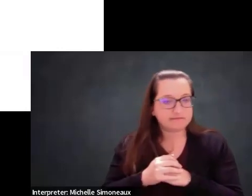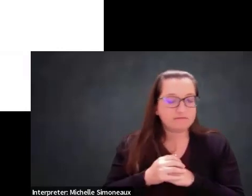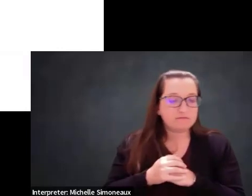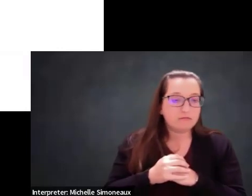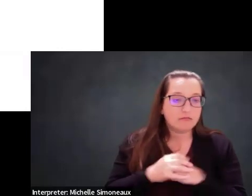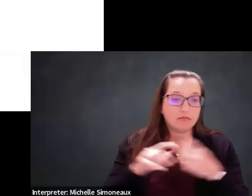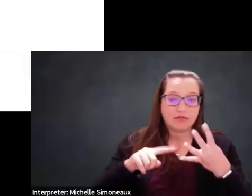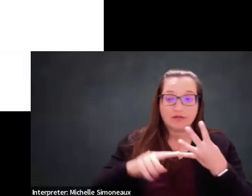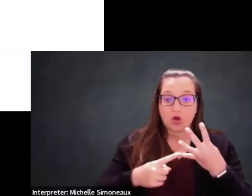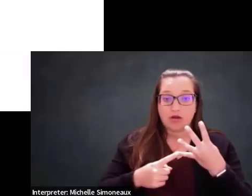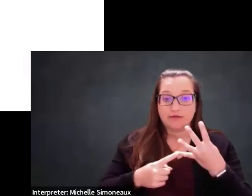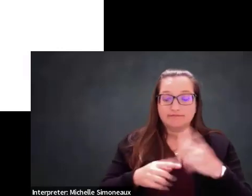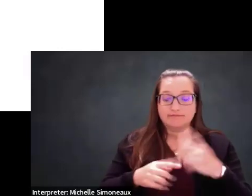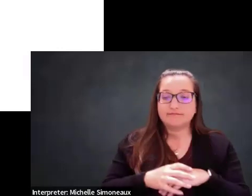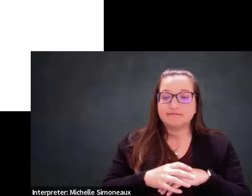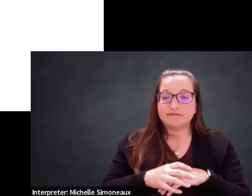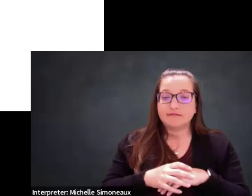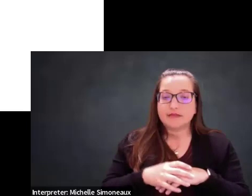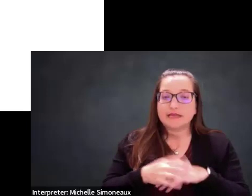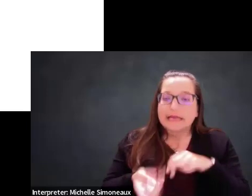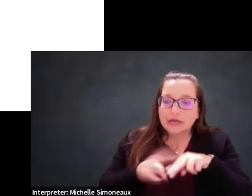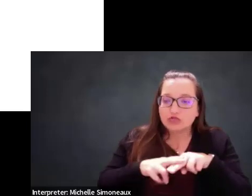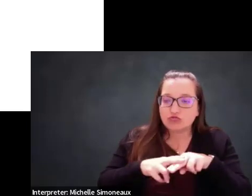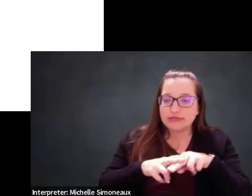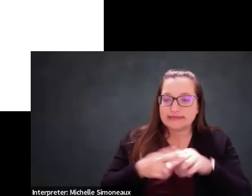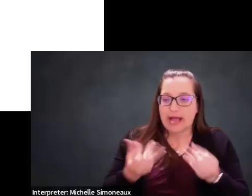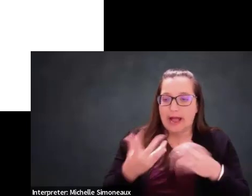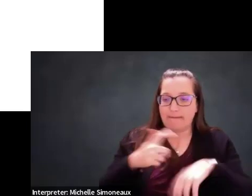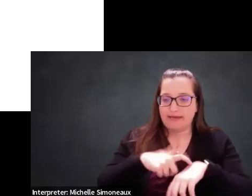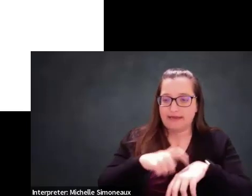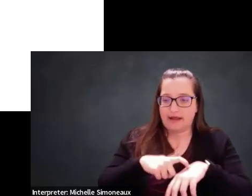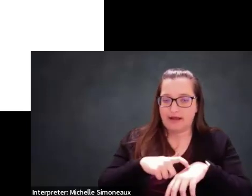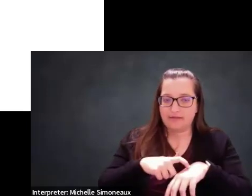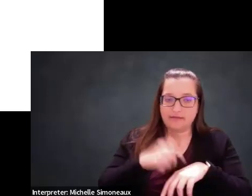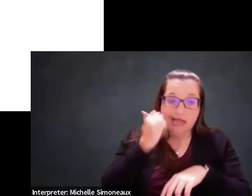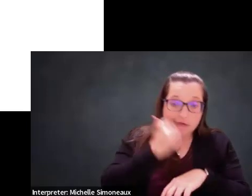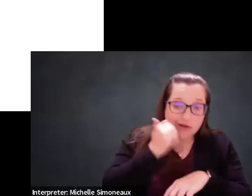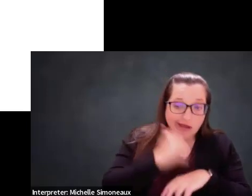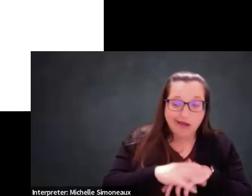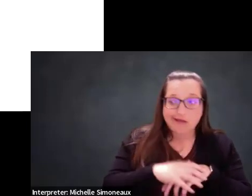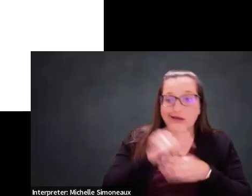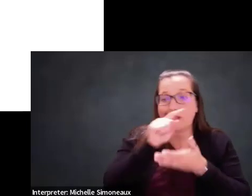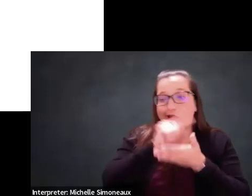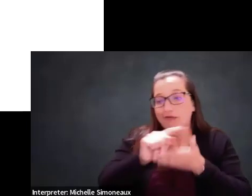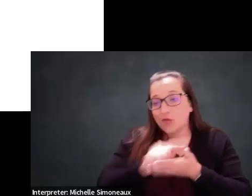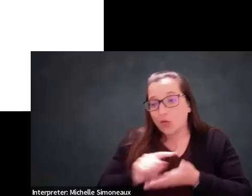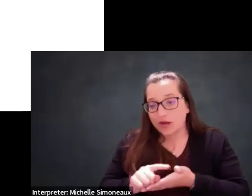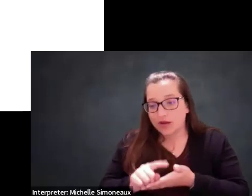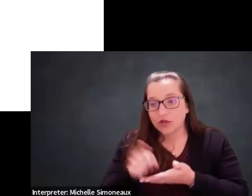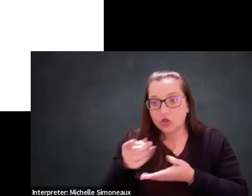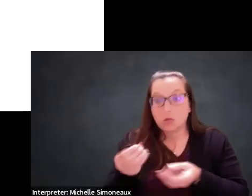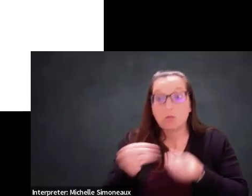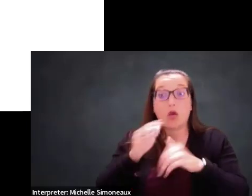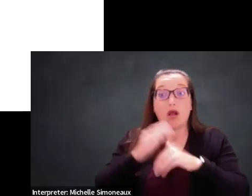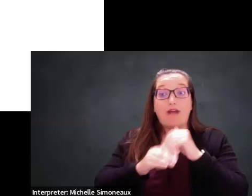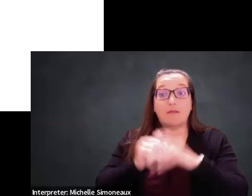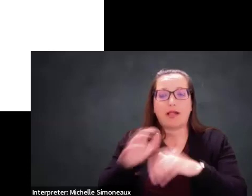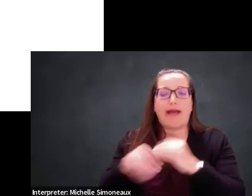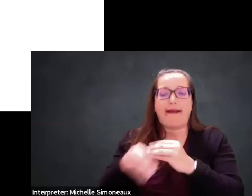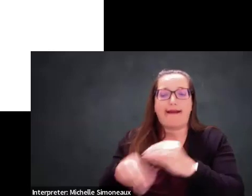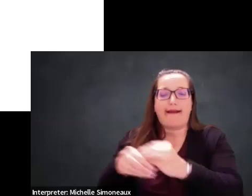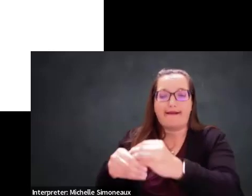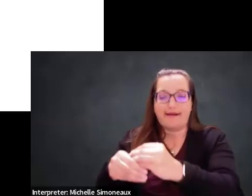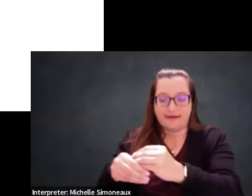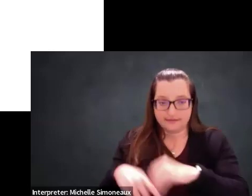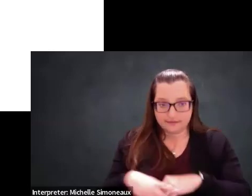And step four is to increase the number of times every day or every week, as you feel more comfortable. So yes, we want to